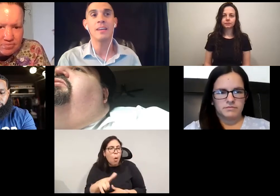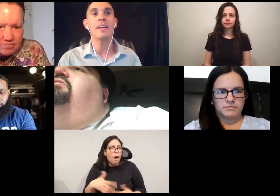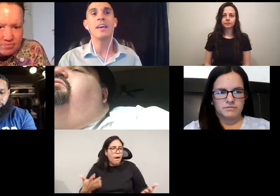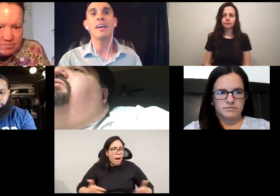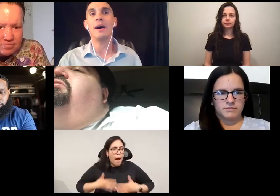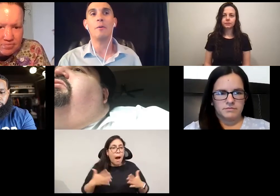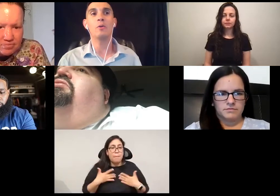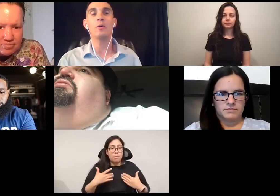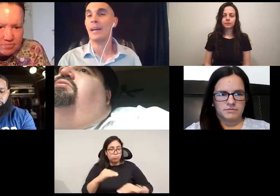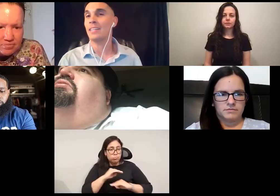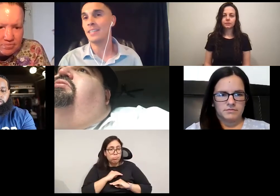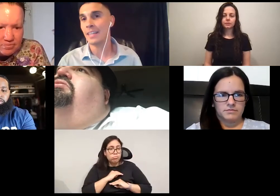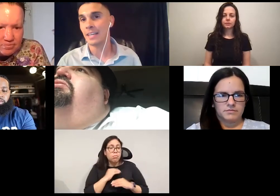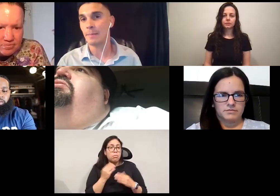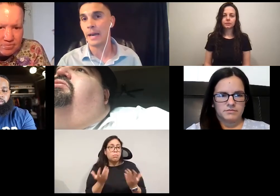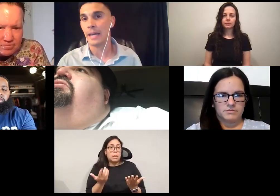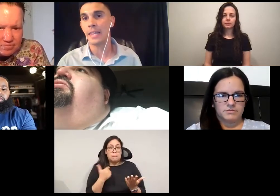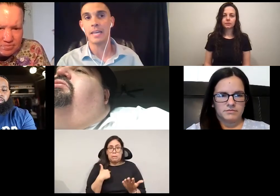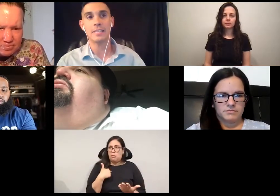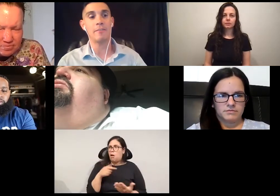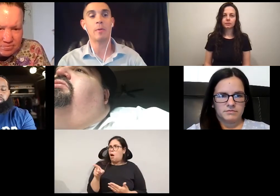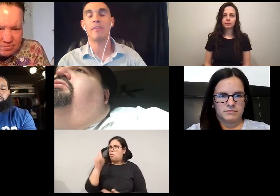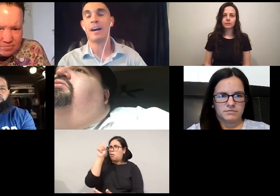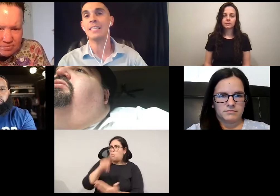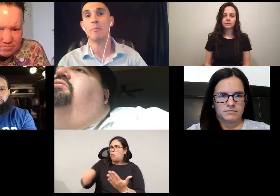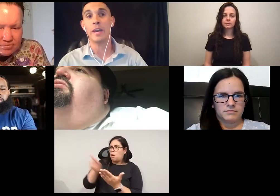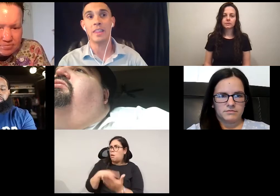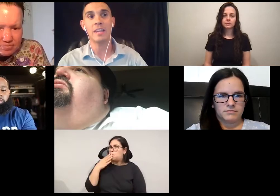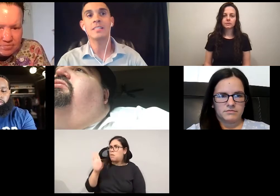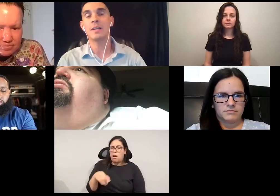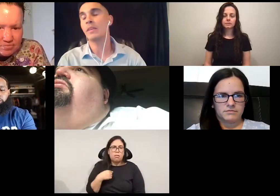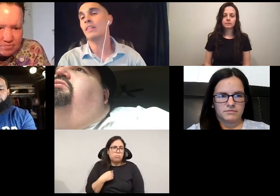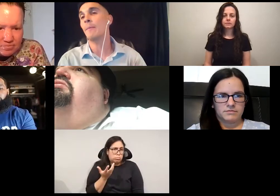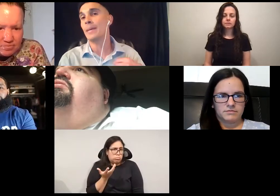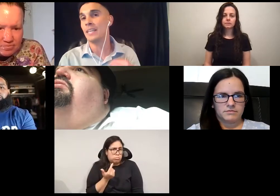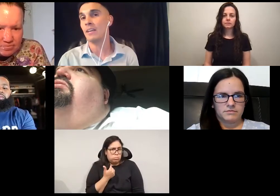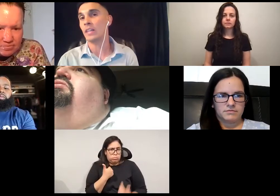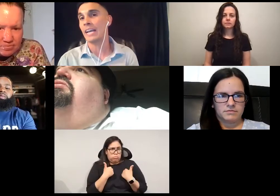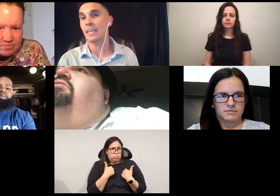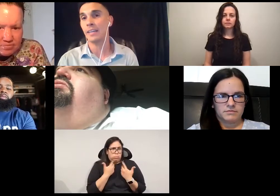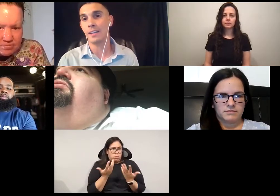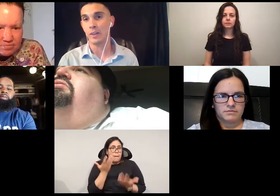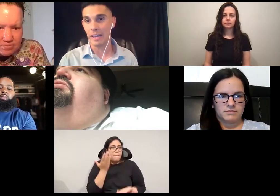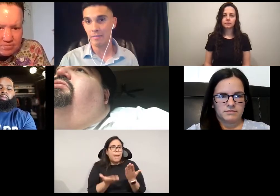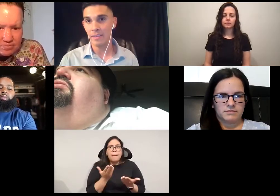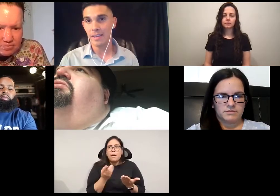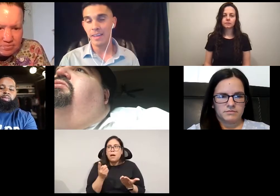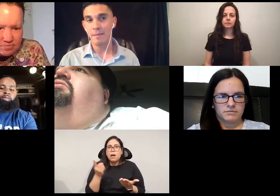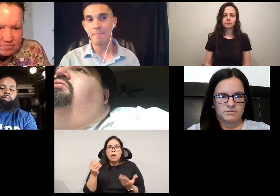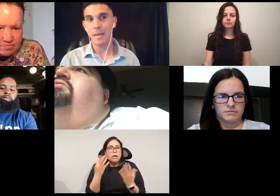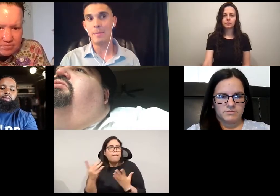fulfillment, who am I to say that that's a bad thing? Because if it provides them with something that they're missing or lacking in their